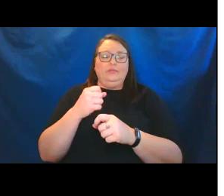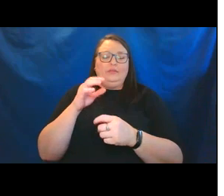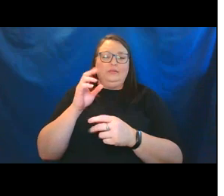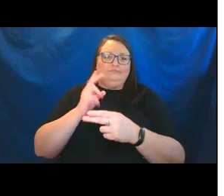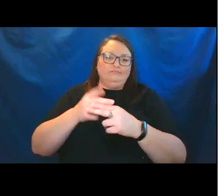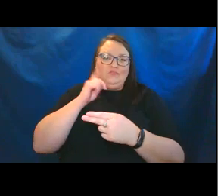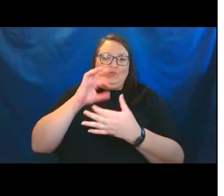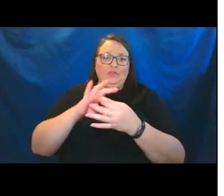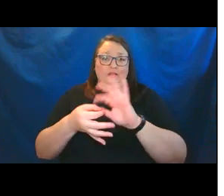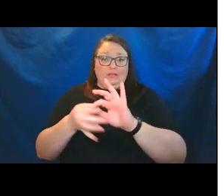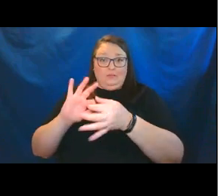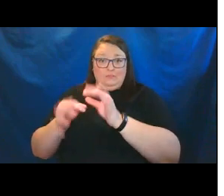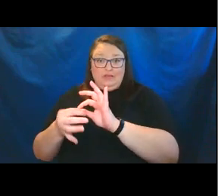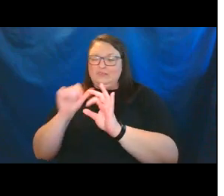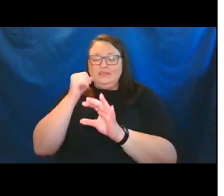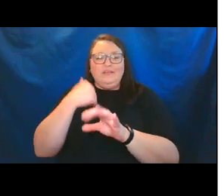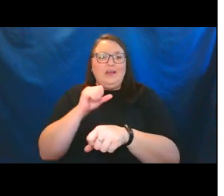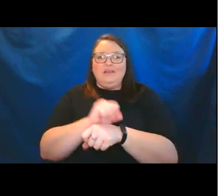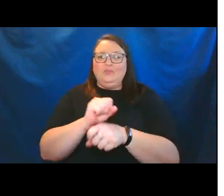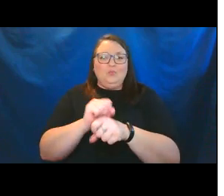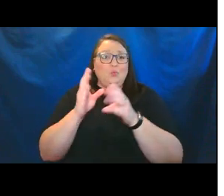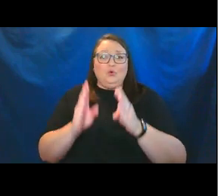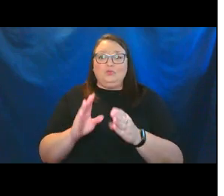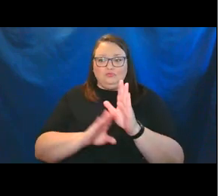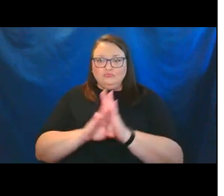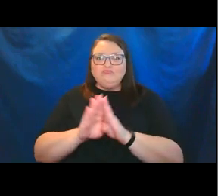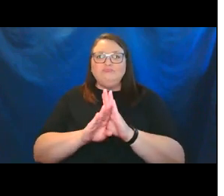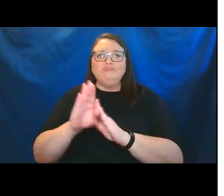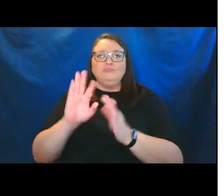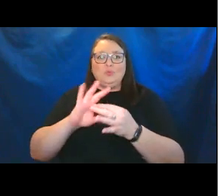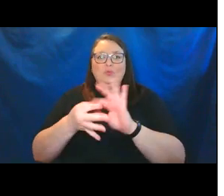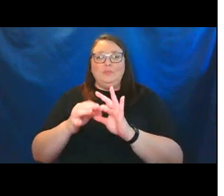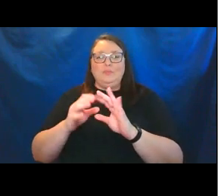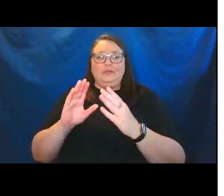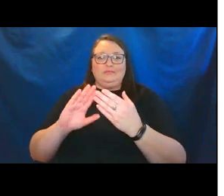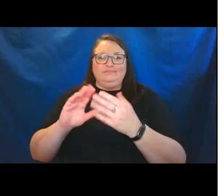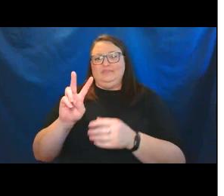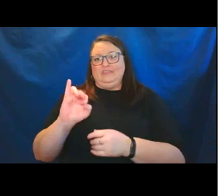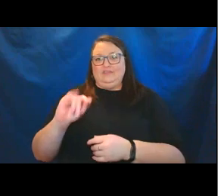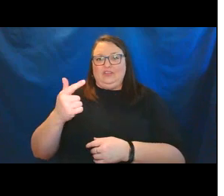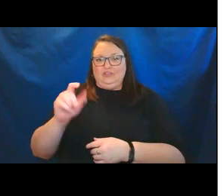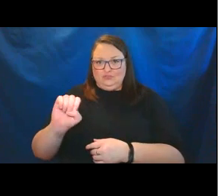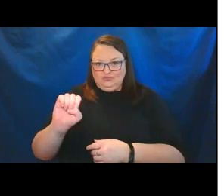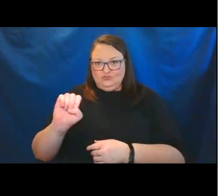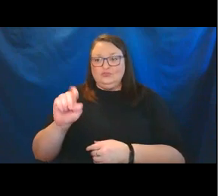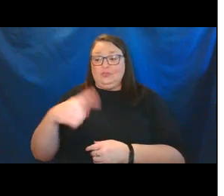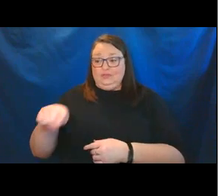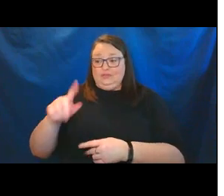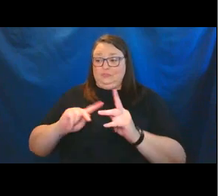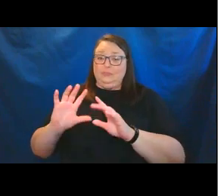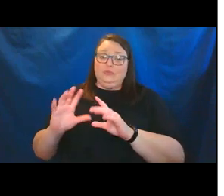went into the lower income neighborhoods, people of their own color and